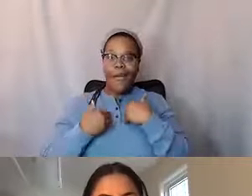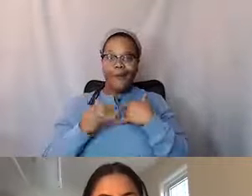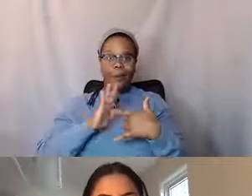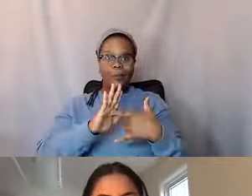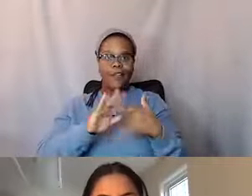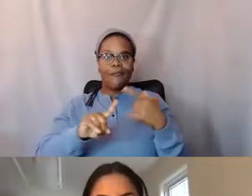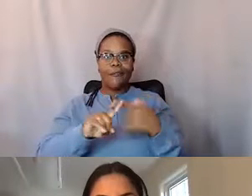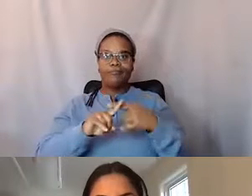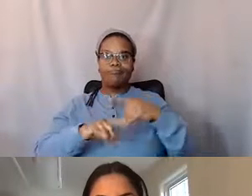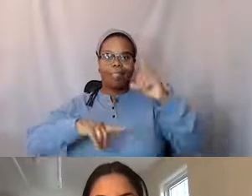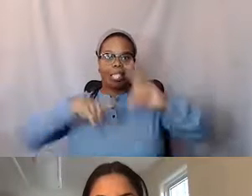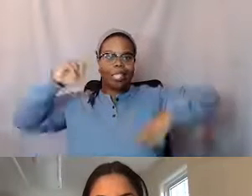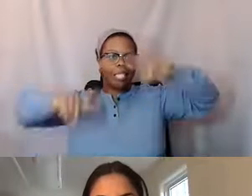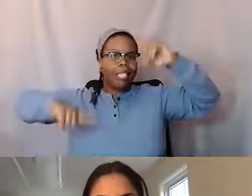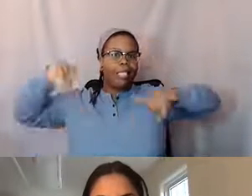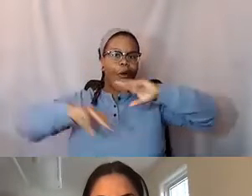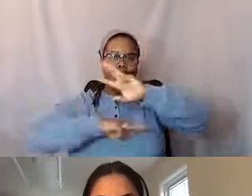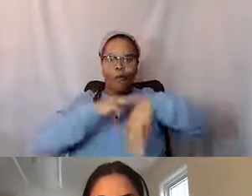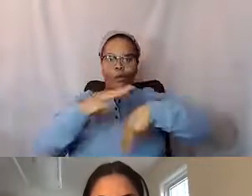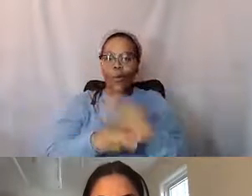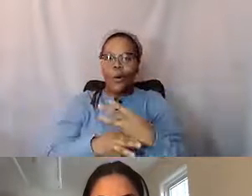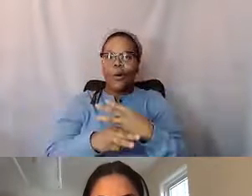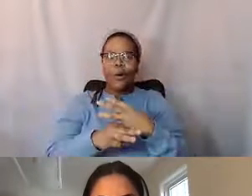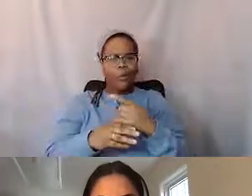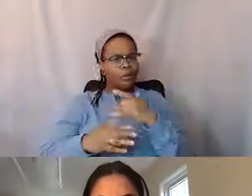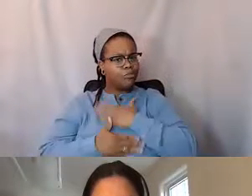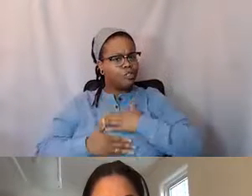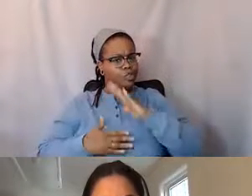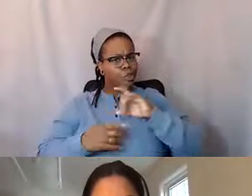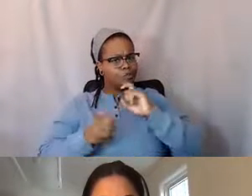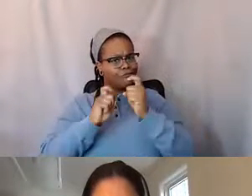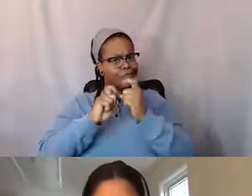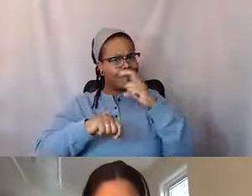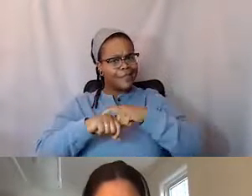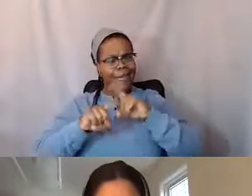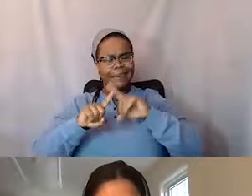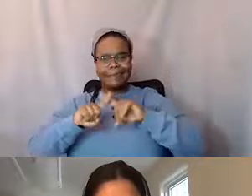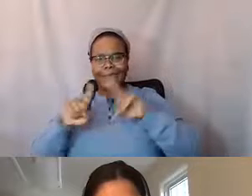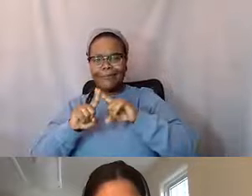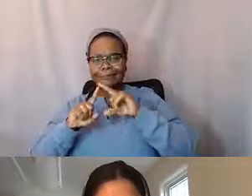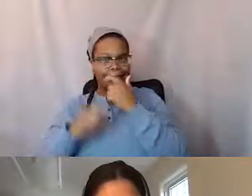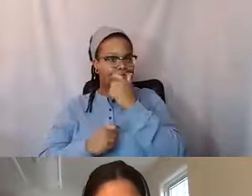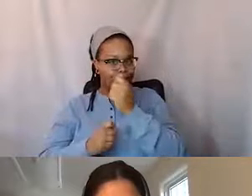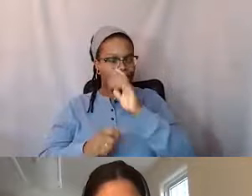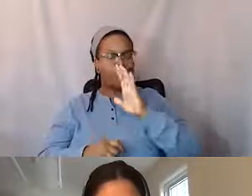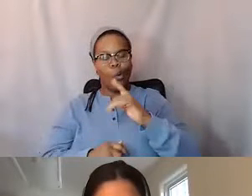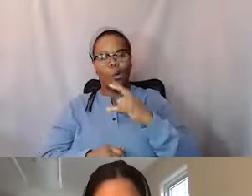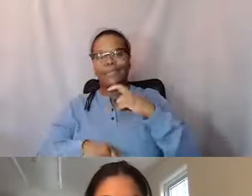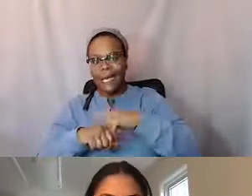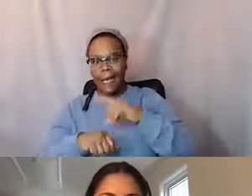across the globe, and so we appreciate the adjustment given our different time zones. For those who are